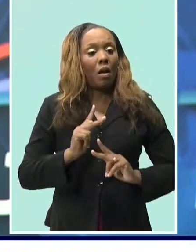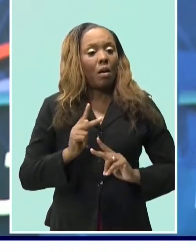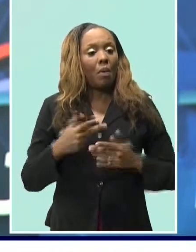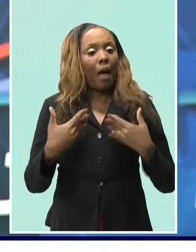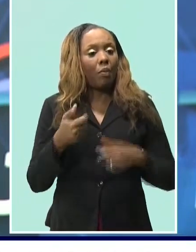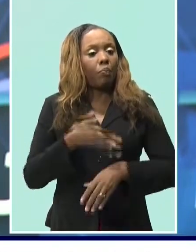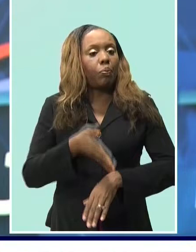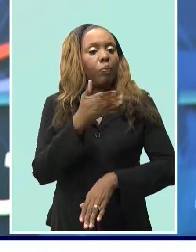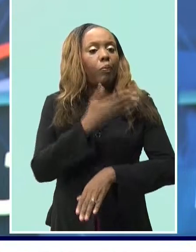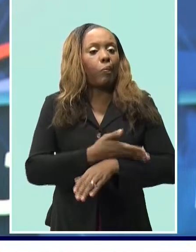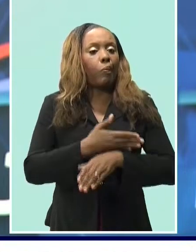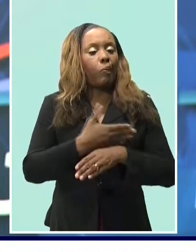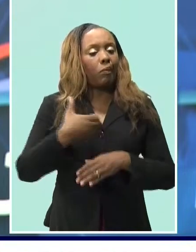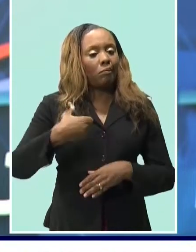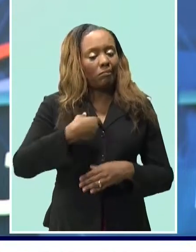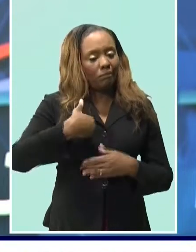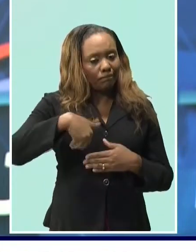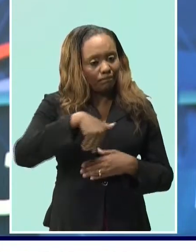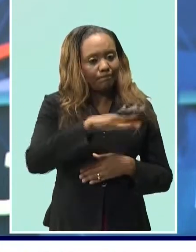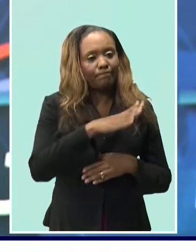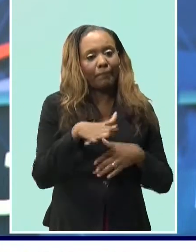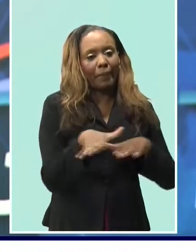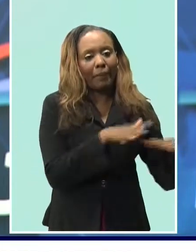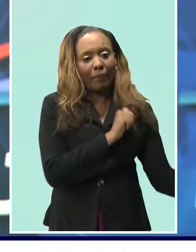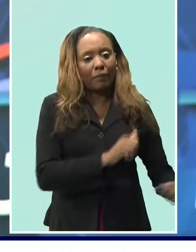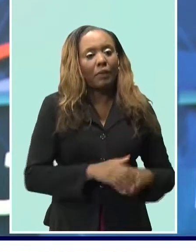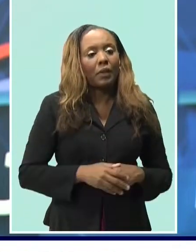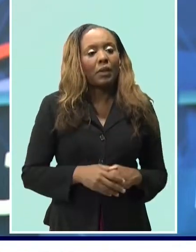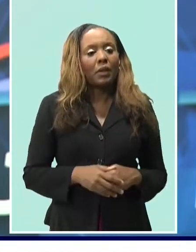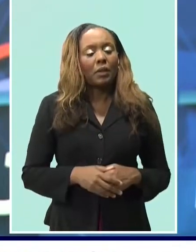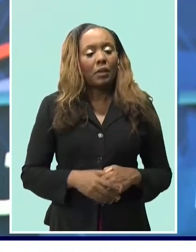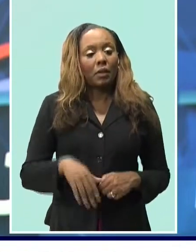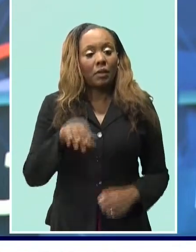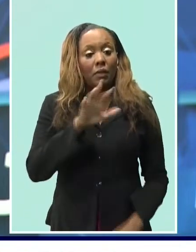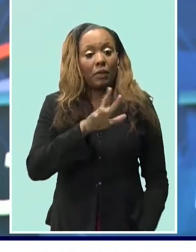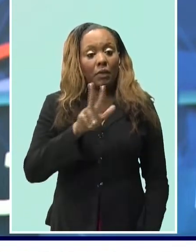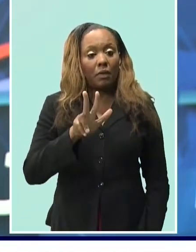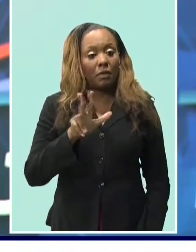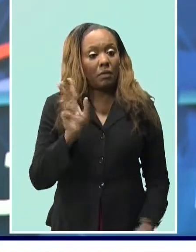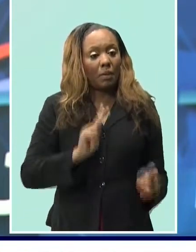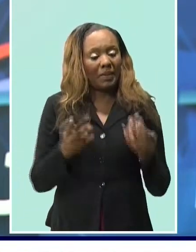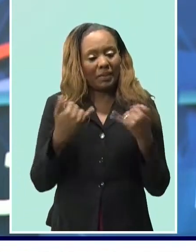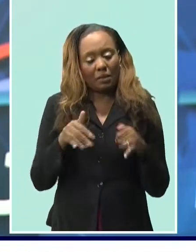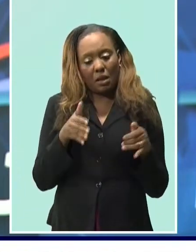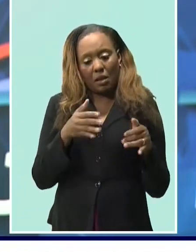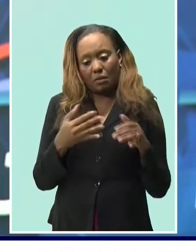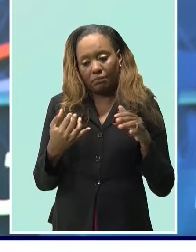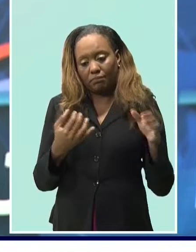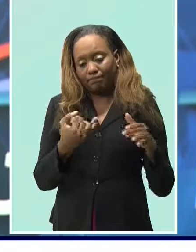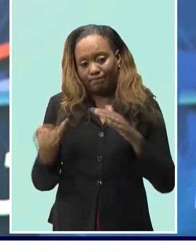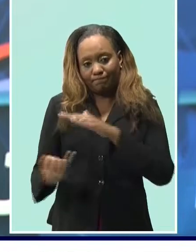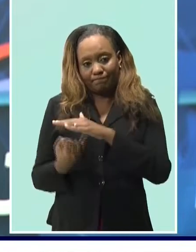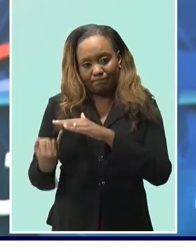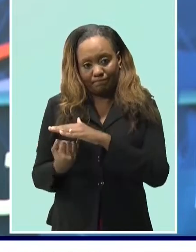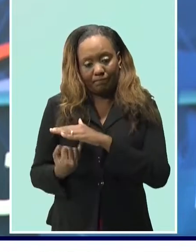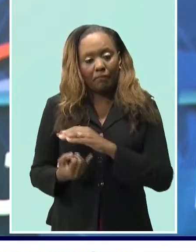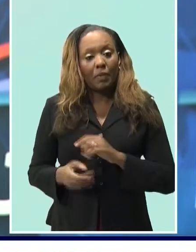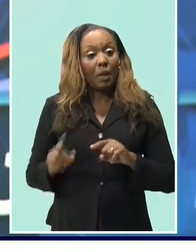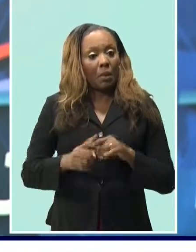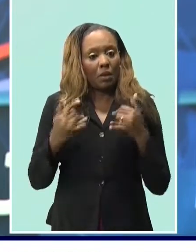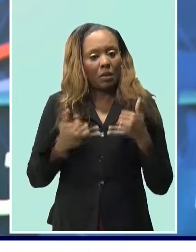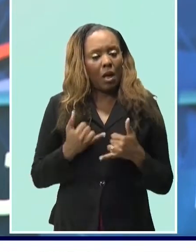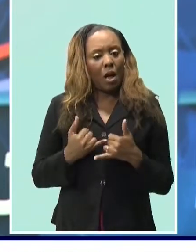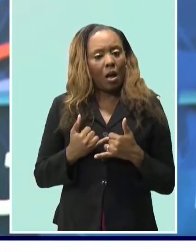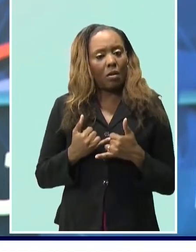today after receiving 2 negative test results. 53 people remain in isolation, and joining us now to talk about these